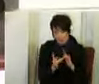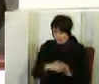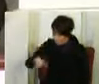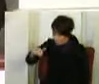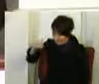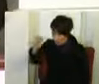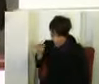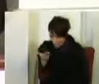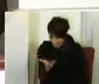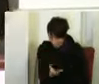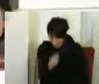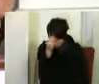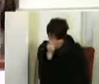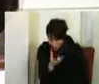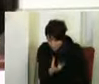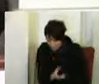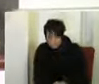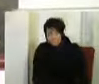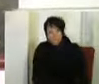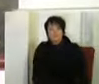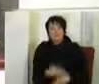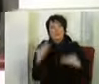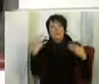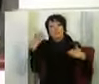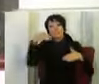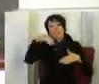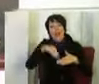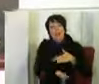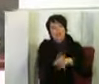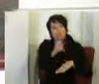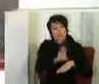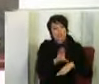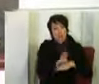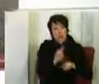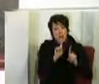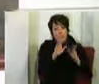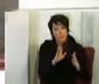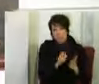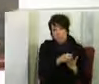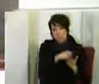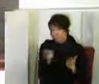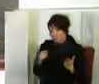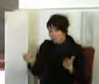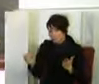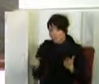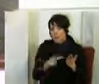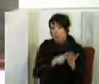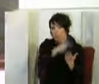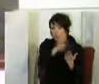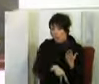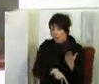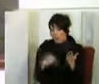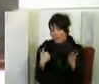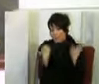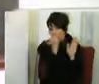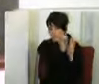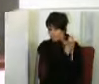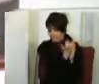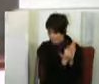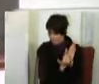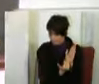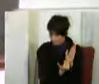this space this morning. As you came in, the ushers would have given you your order of worship, and on the front you will find the order of today's service, and inside you will find lots